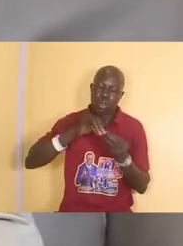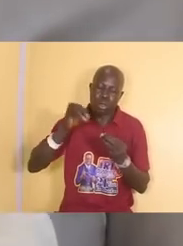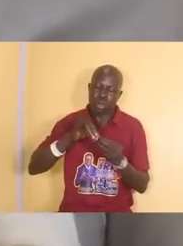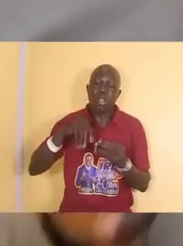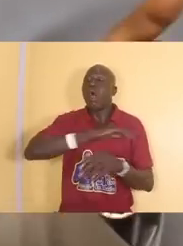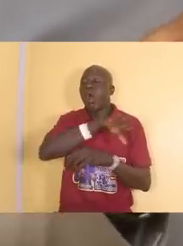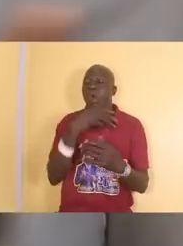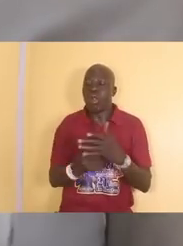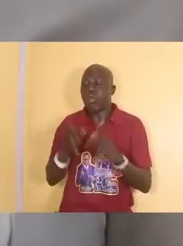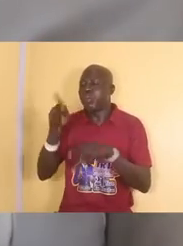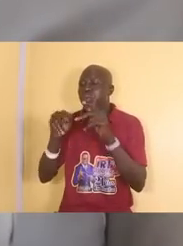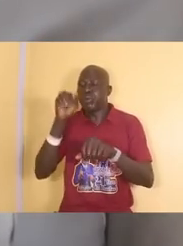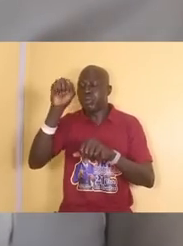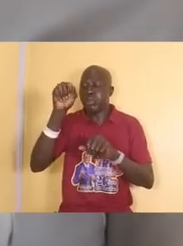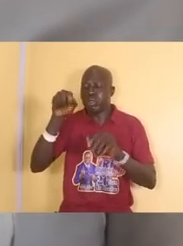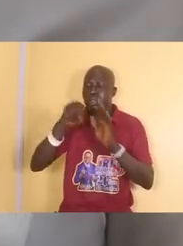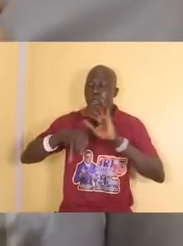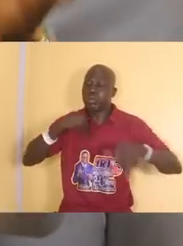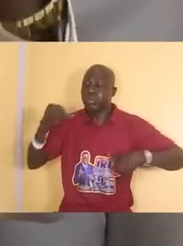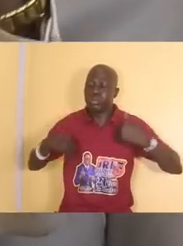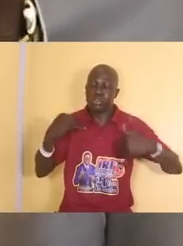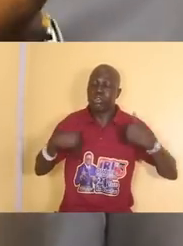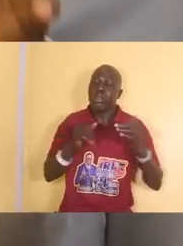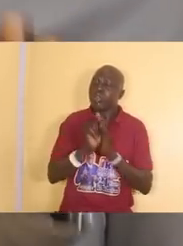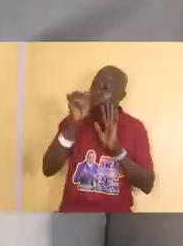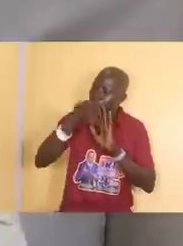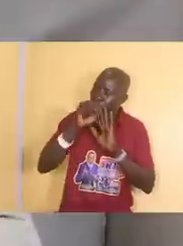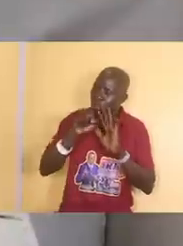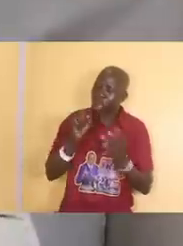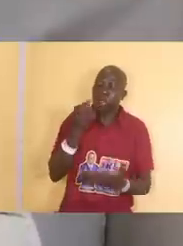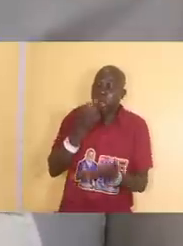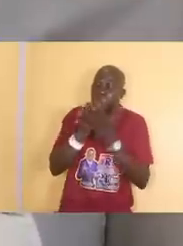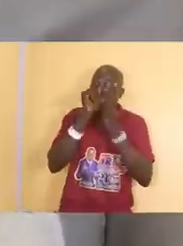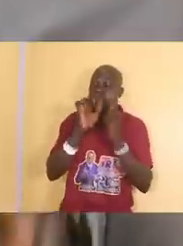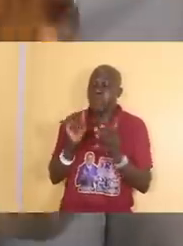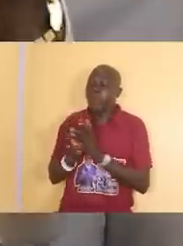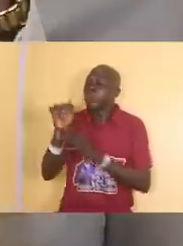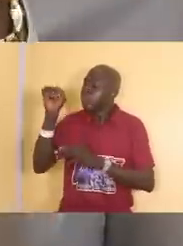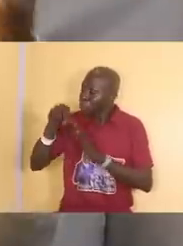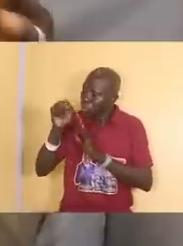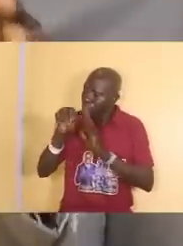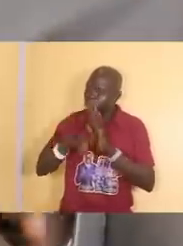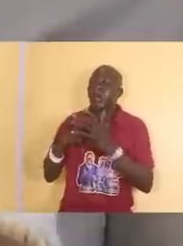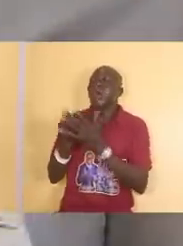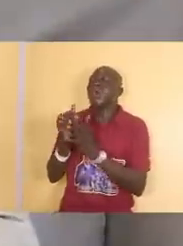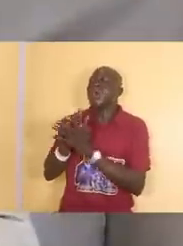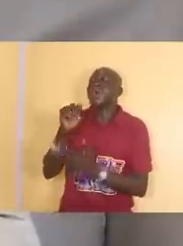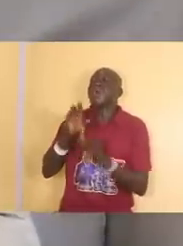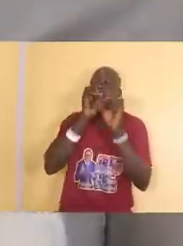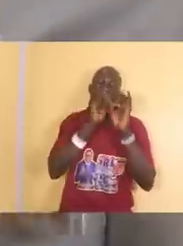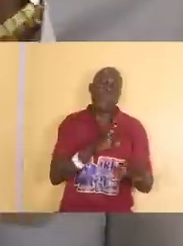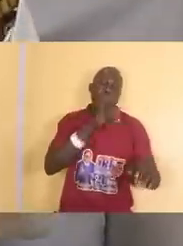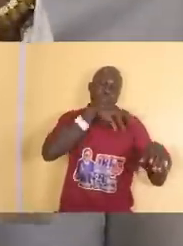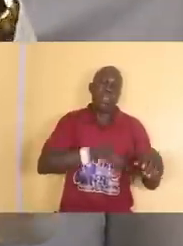else. You are the one I call on to. Because of the people that need you today. Especially the